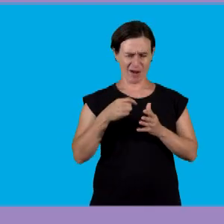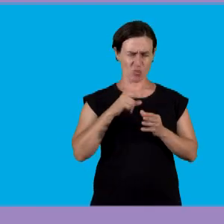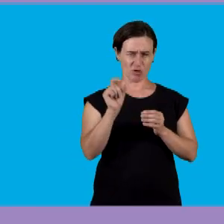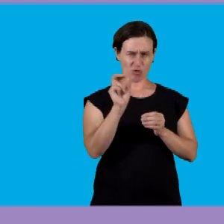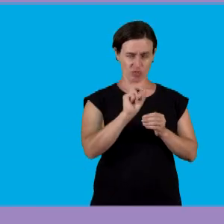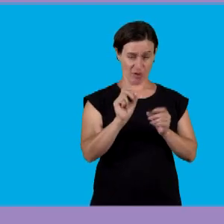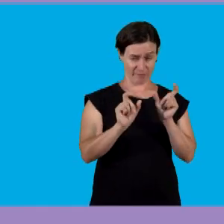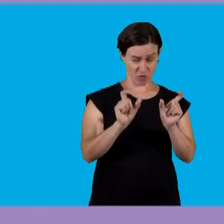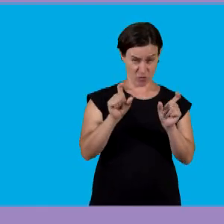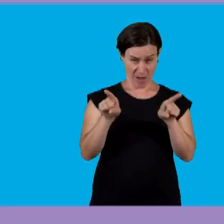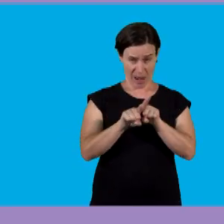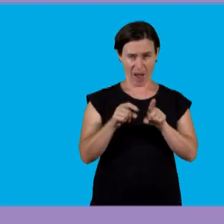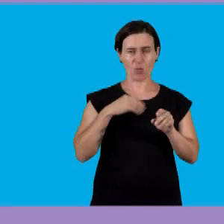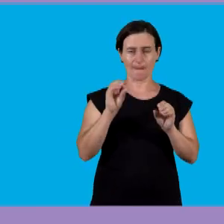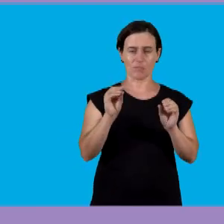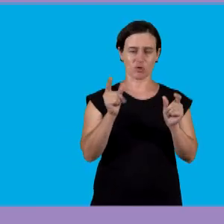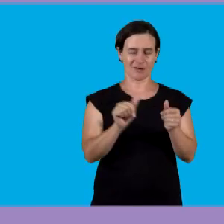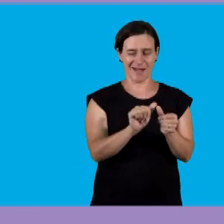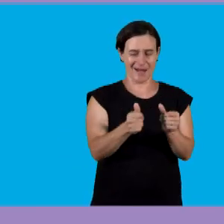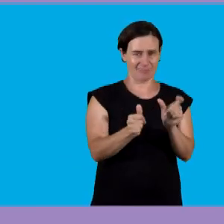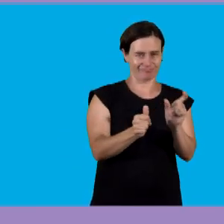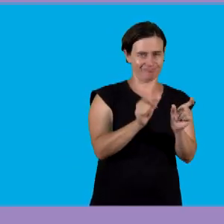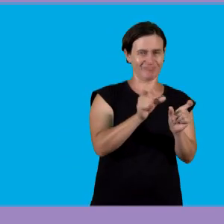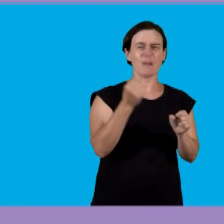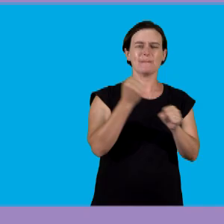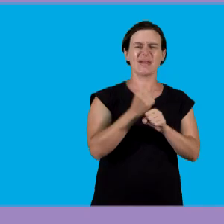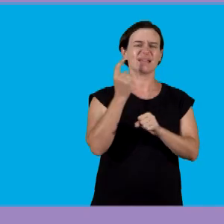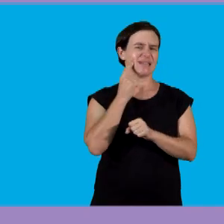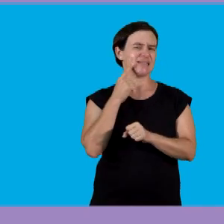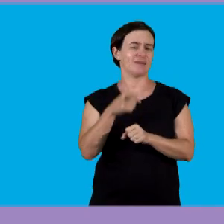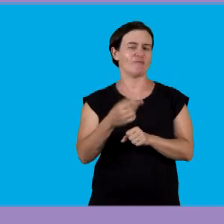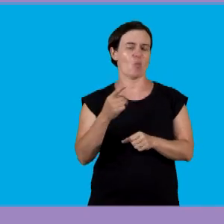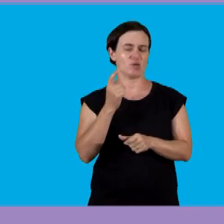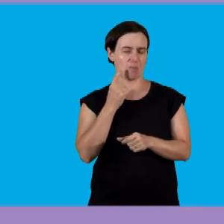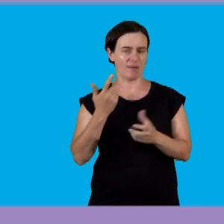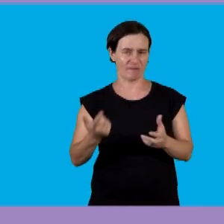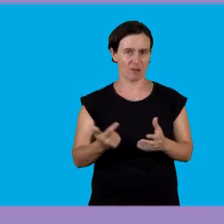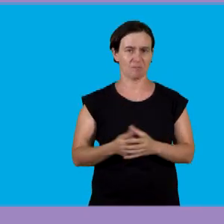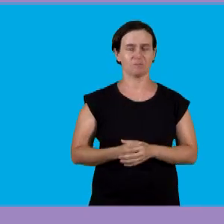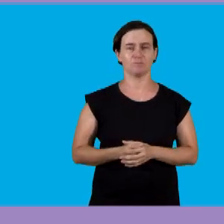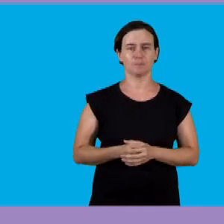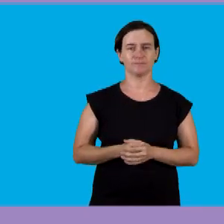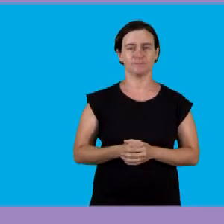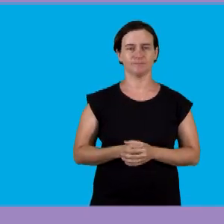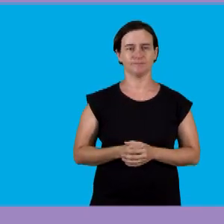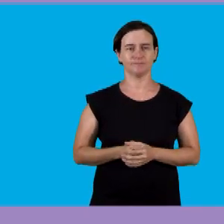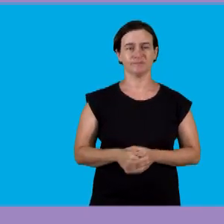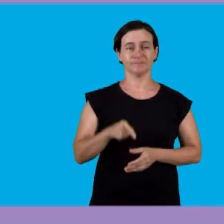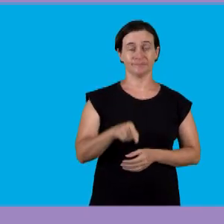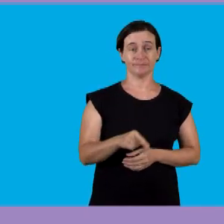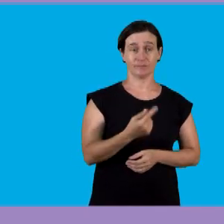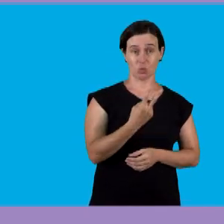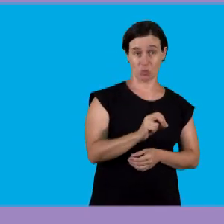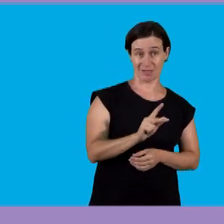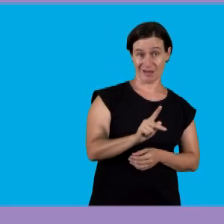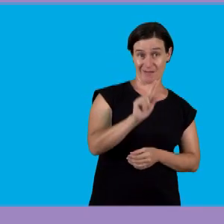ones that are like terms together so that it can be easier for us to simplify these expressions. So we